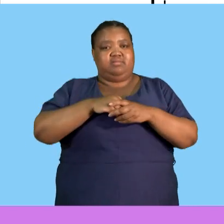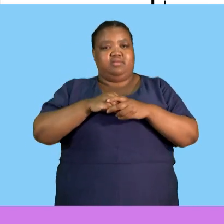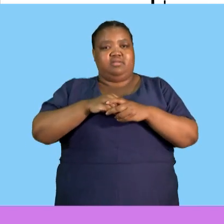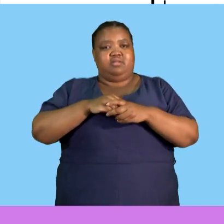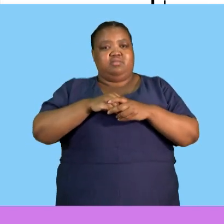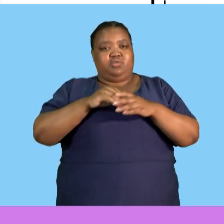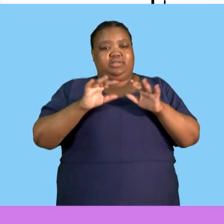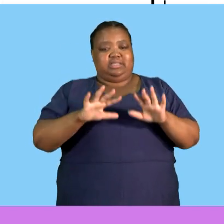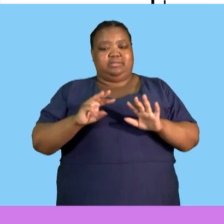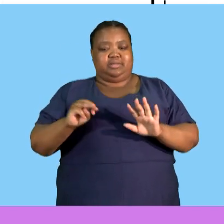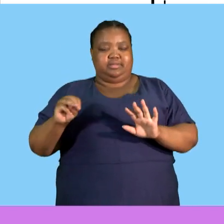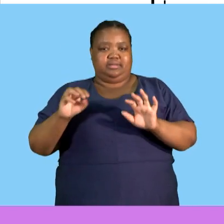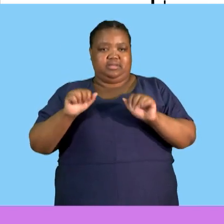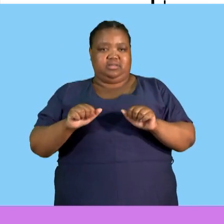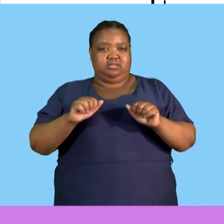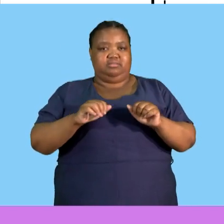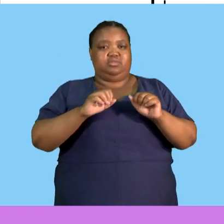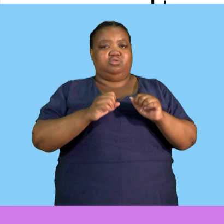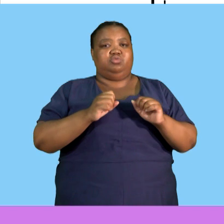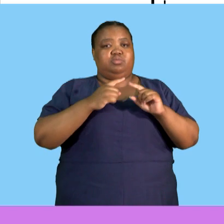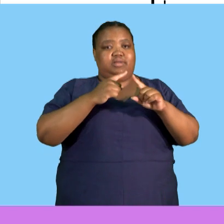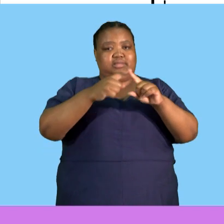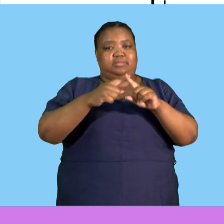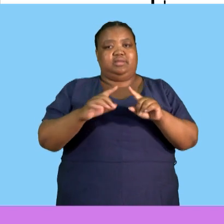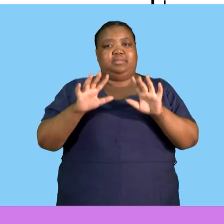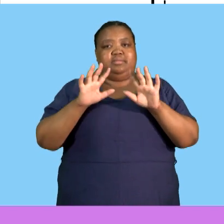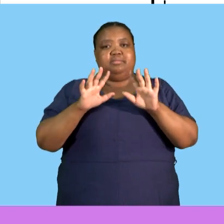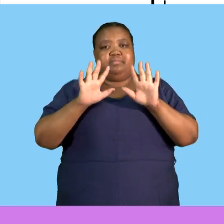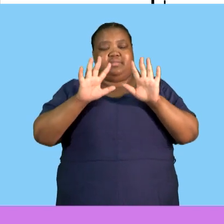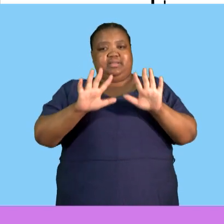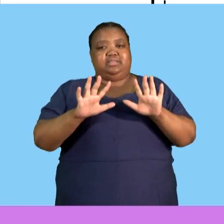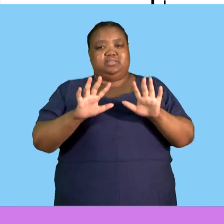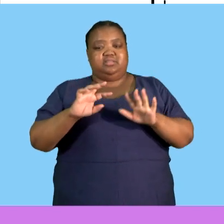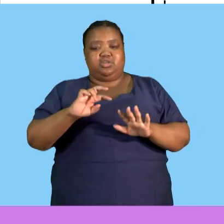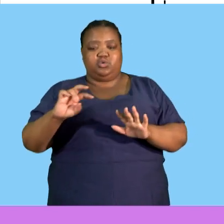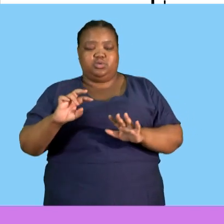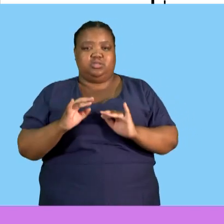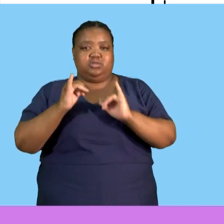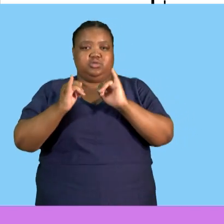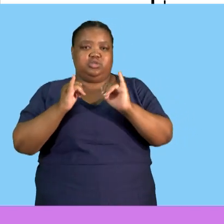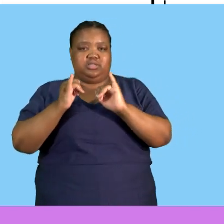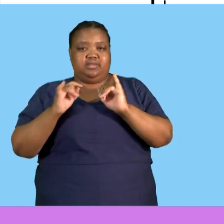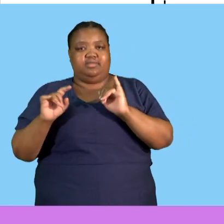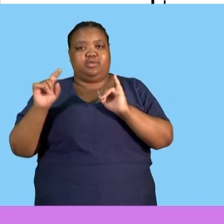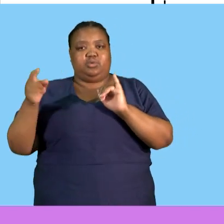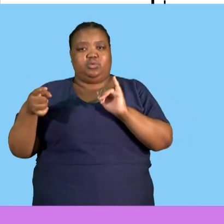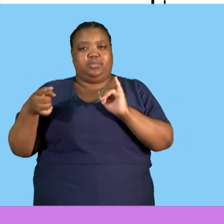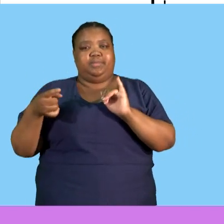centimeter, so I will say 1,15 multiplied by 10. Okay, so this will then be equals